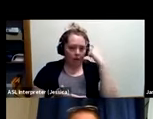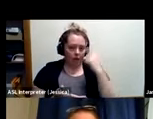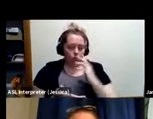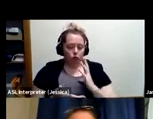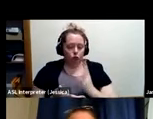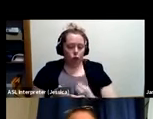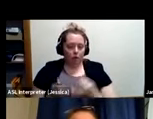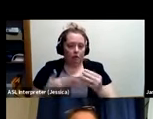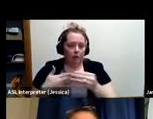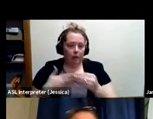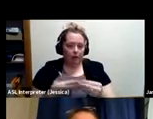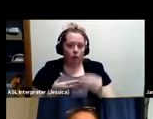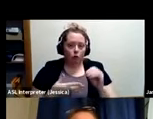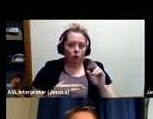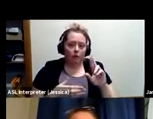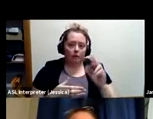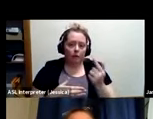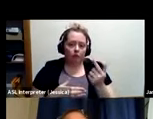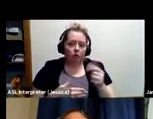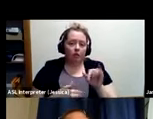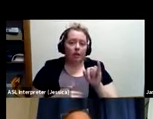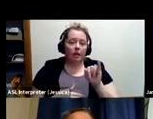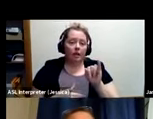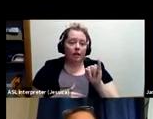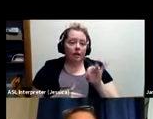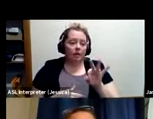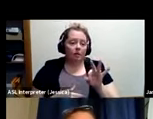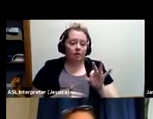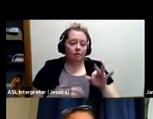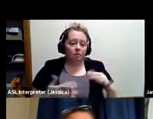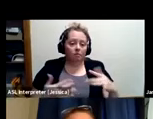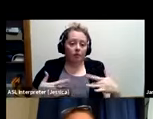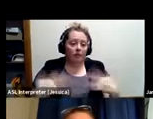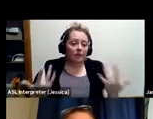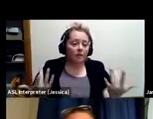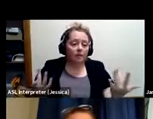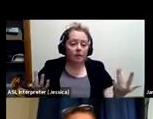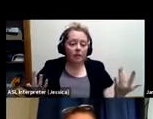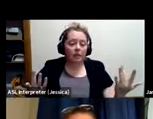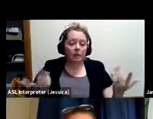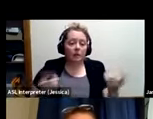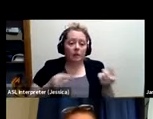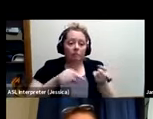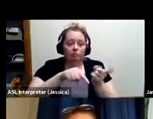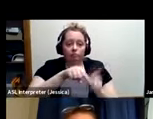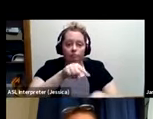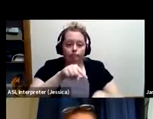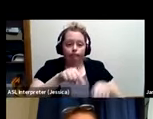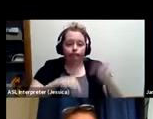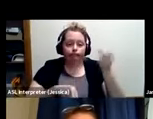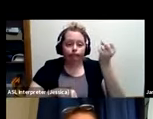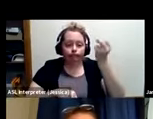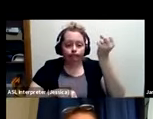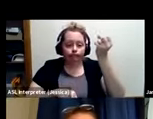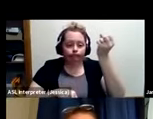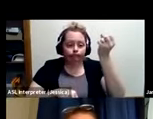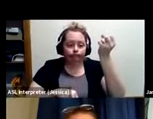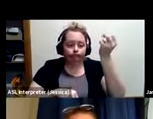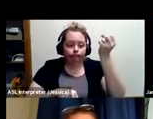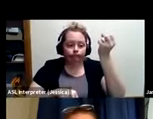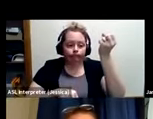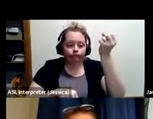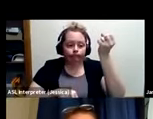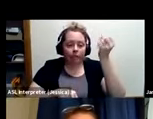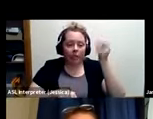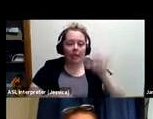to hold this event, for the community, weighs on our organization with